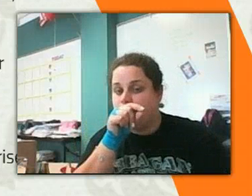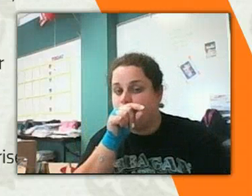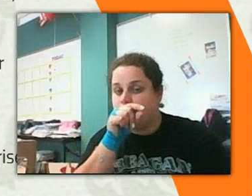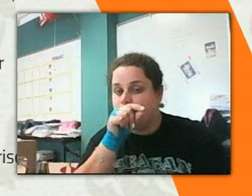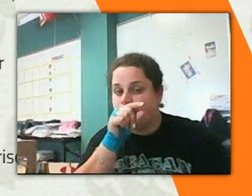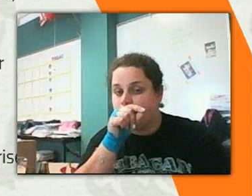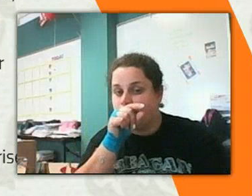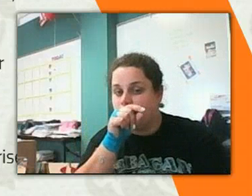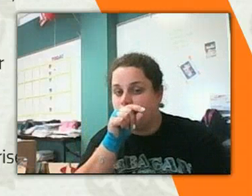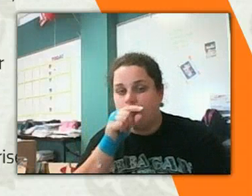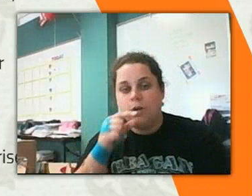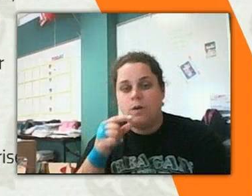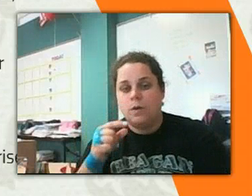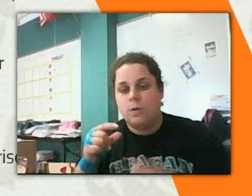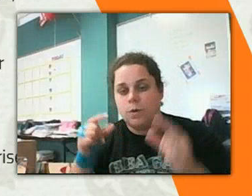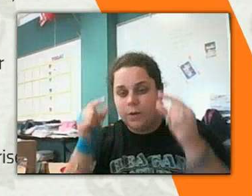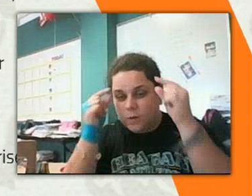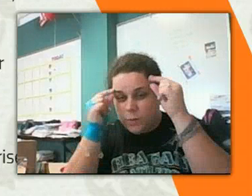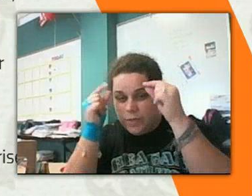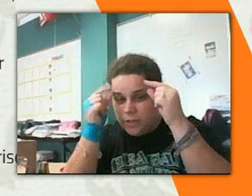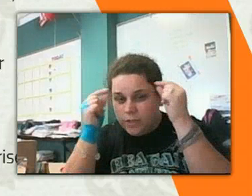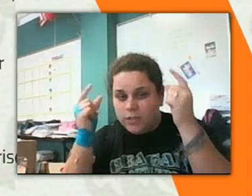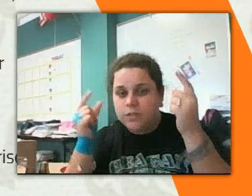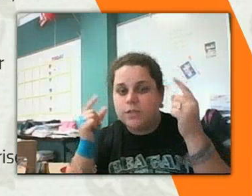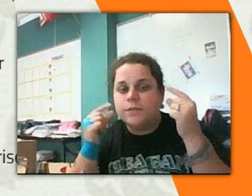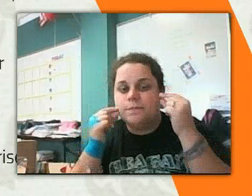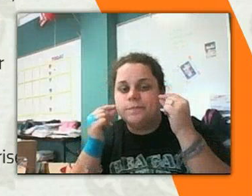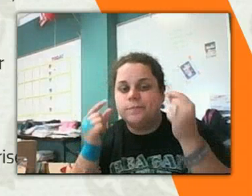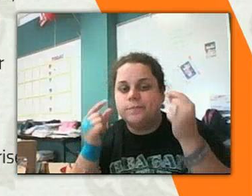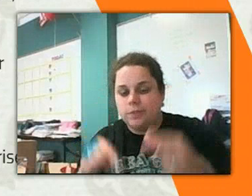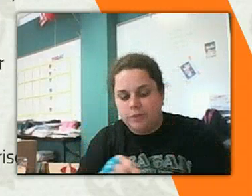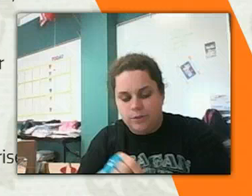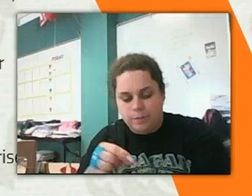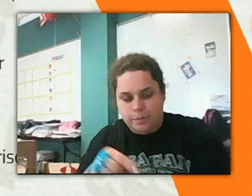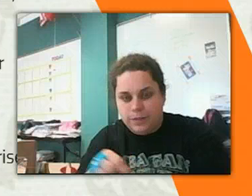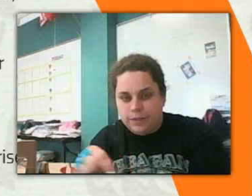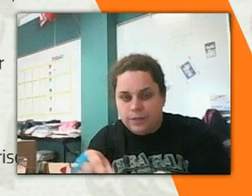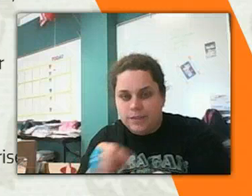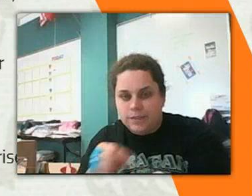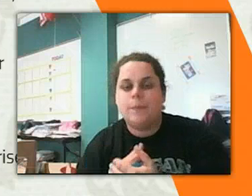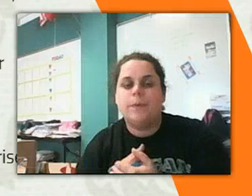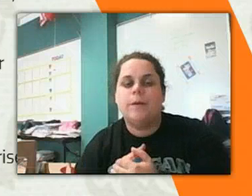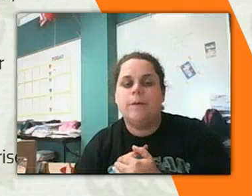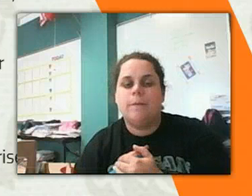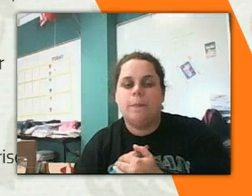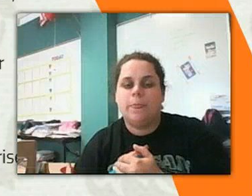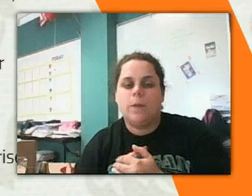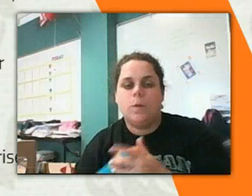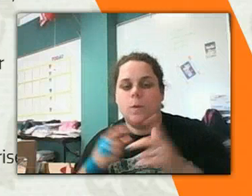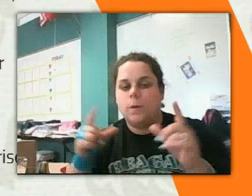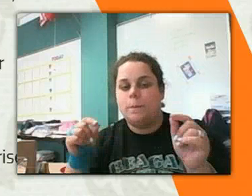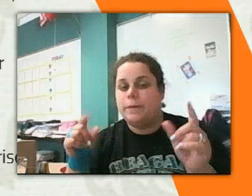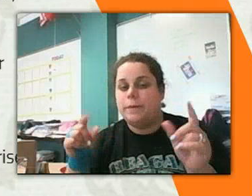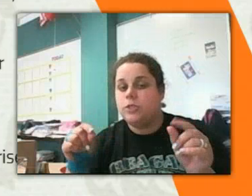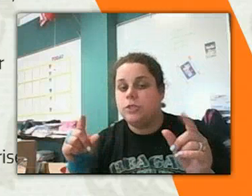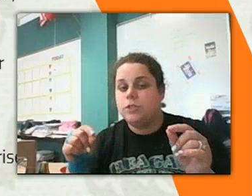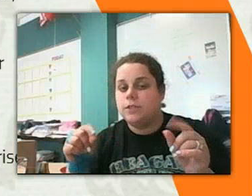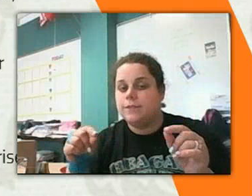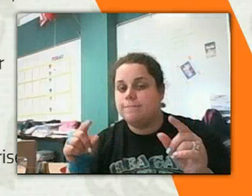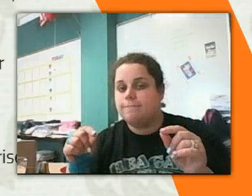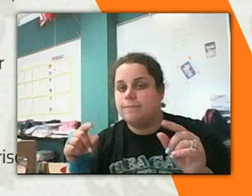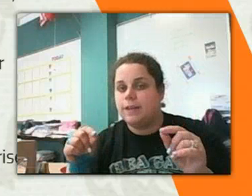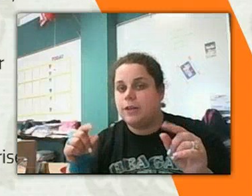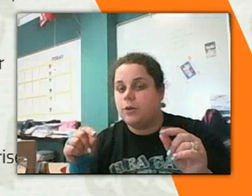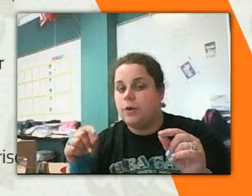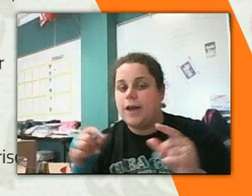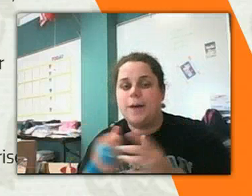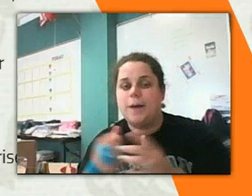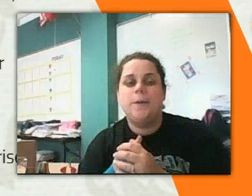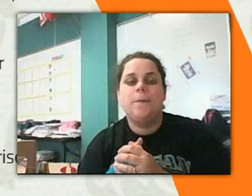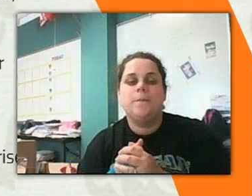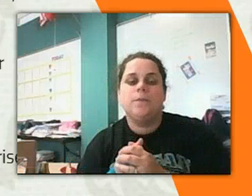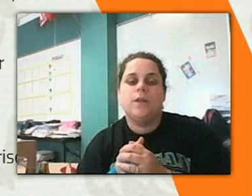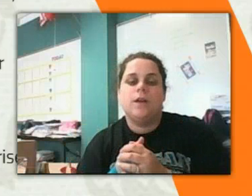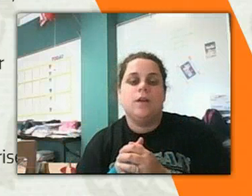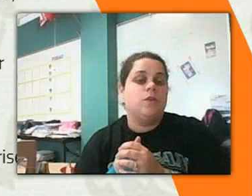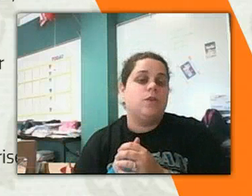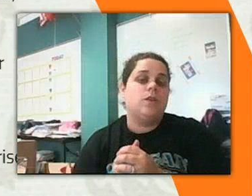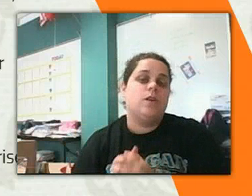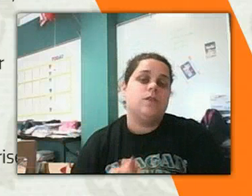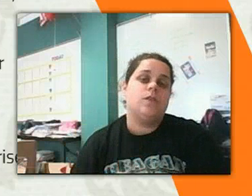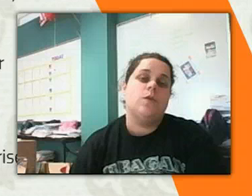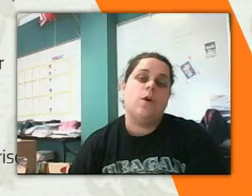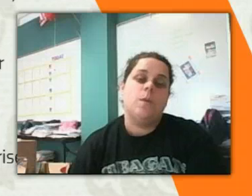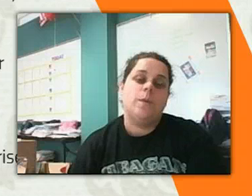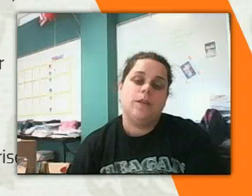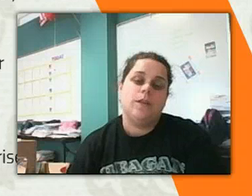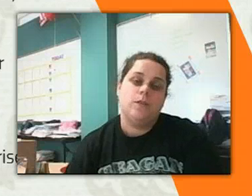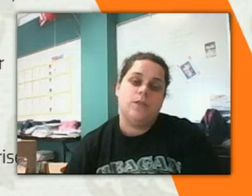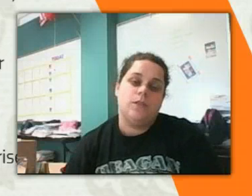beak or tweezers, whenever you're picking things up, or pinchers, like a crab. You